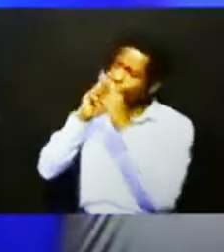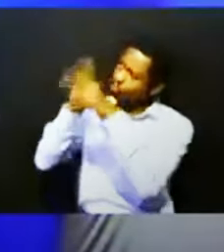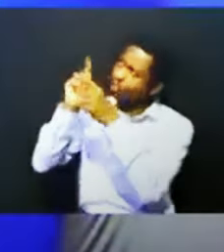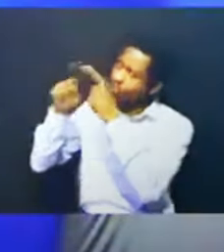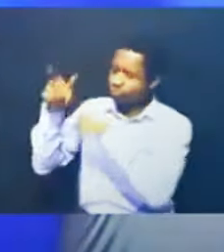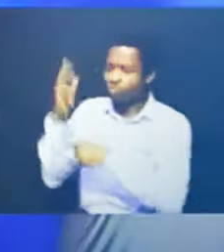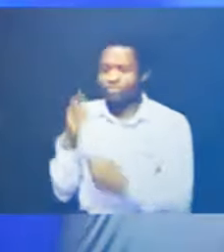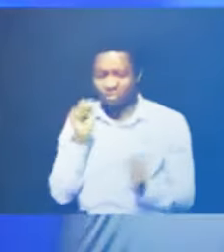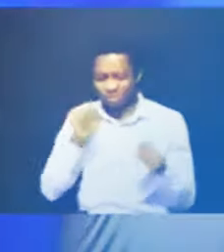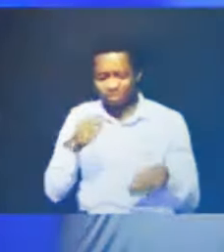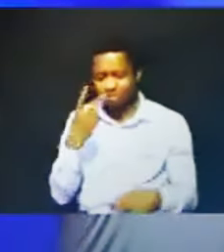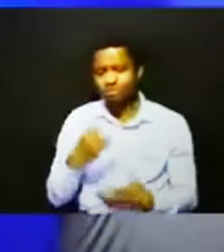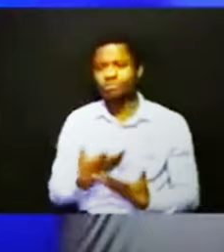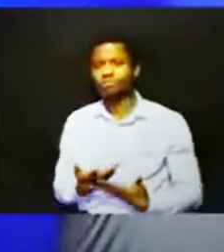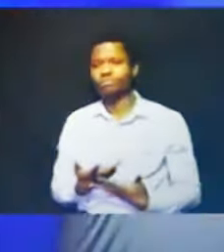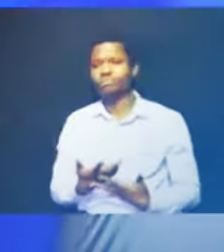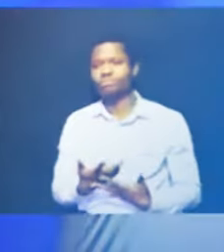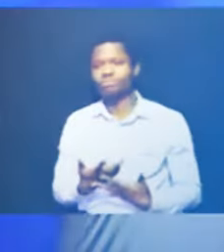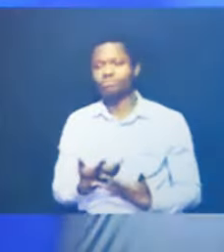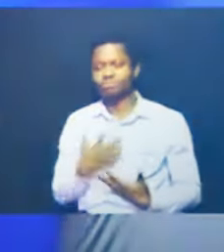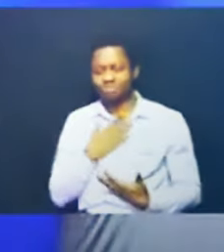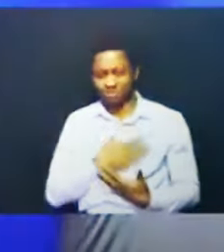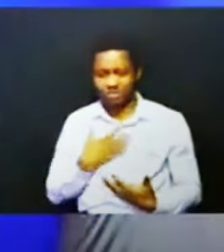all be careful.